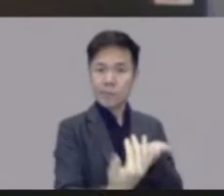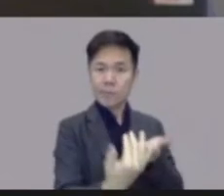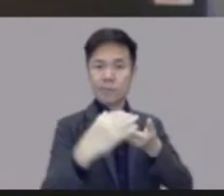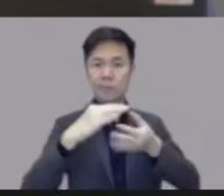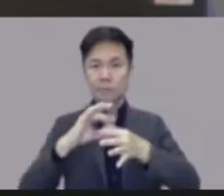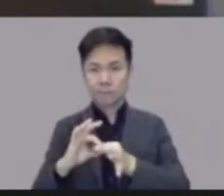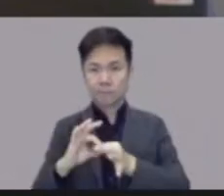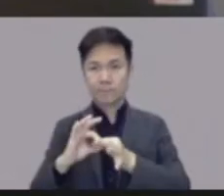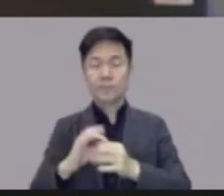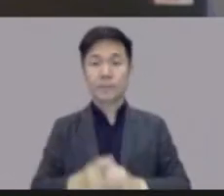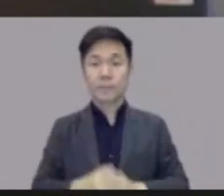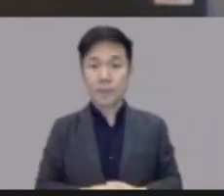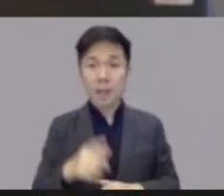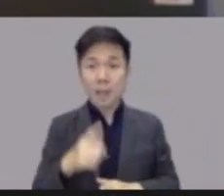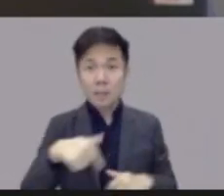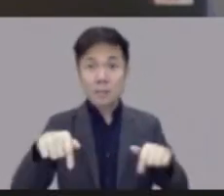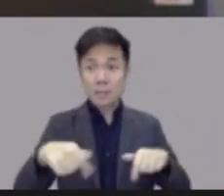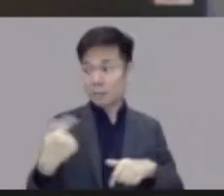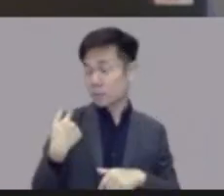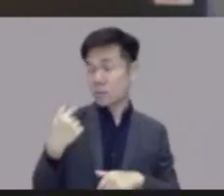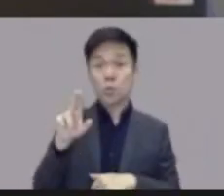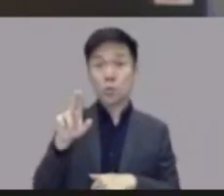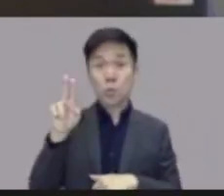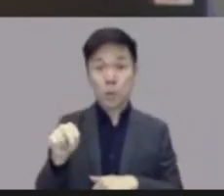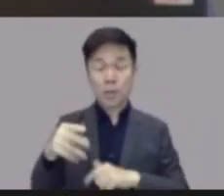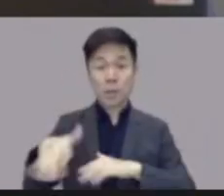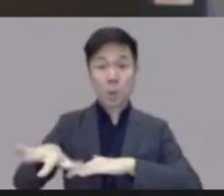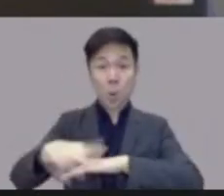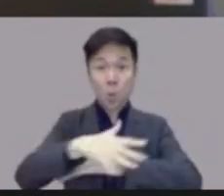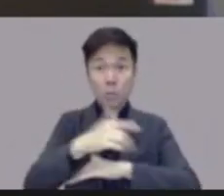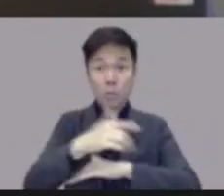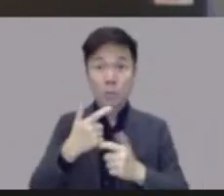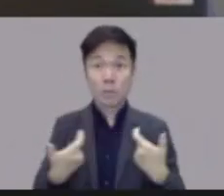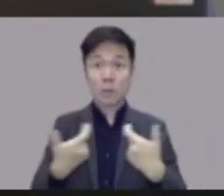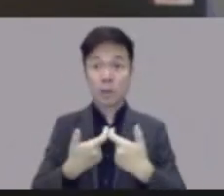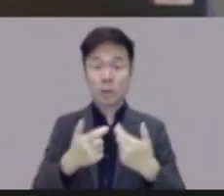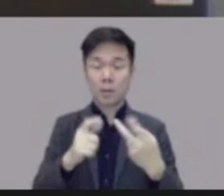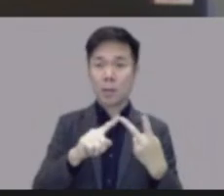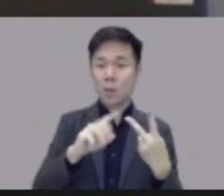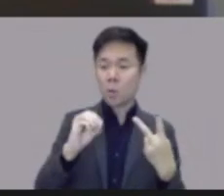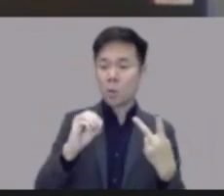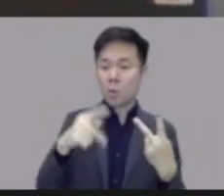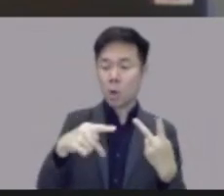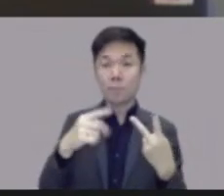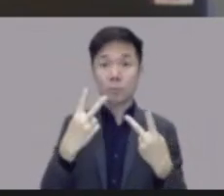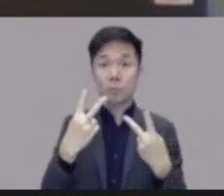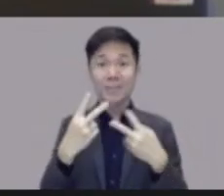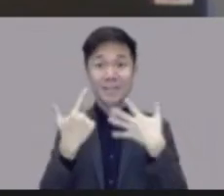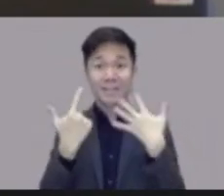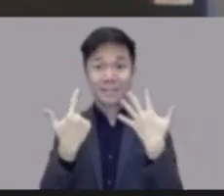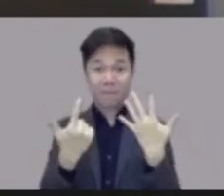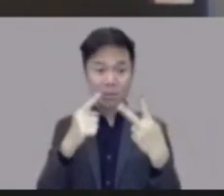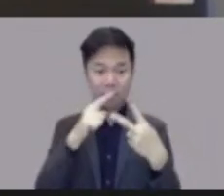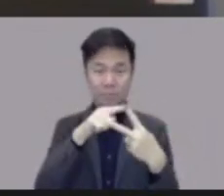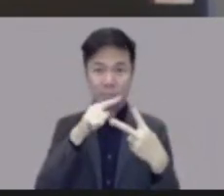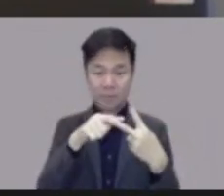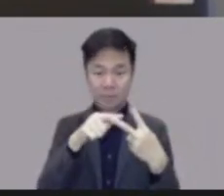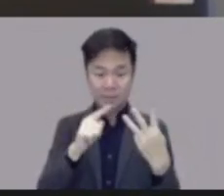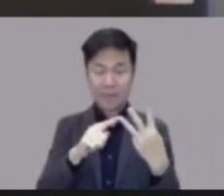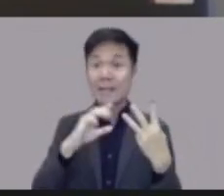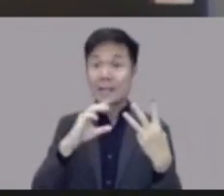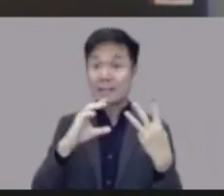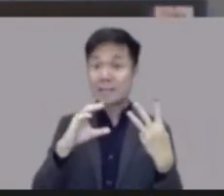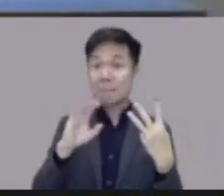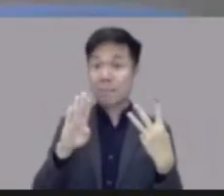environment assembly the UN ocean conference cop 27 that has just finished and the forthcoming CBD cop